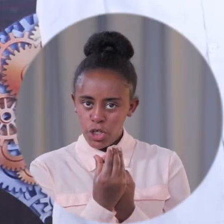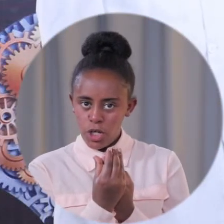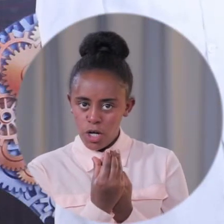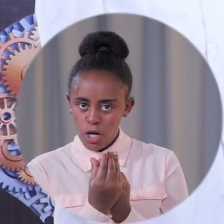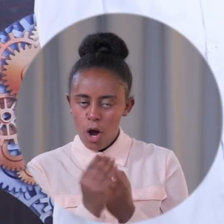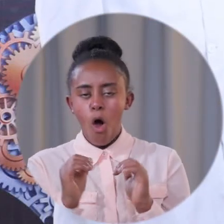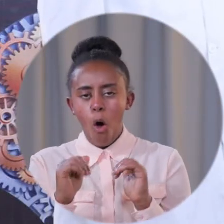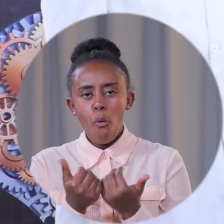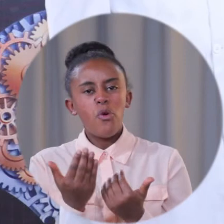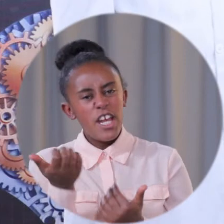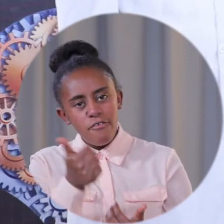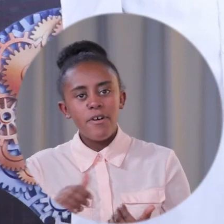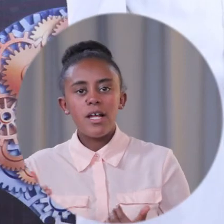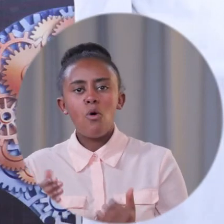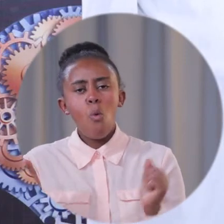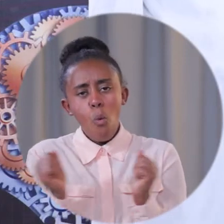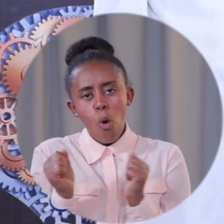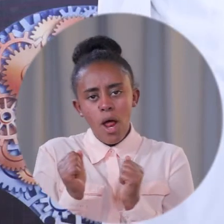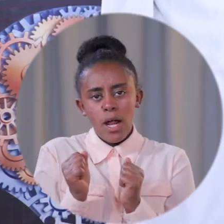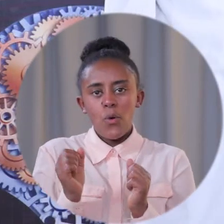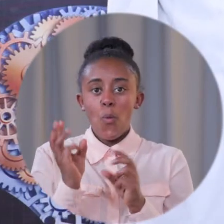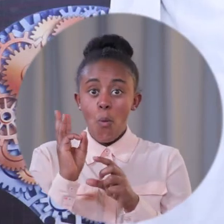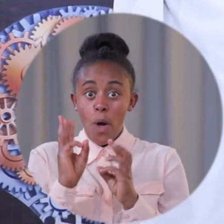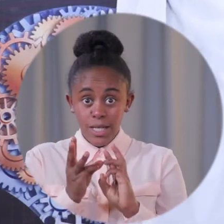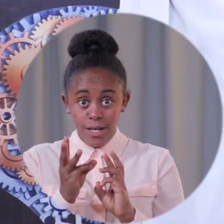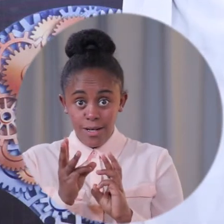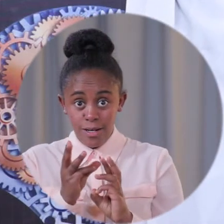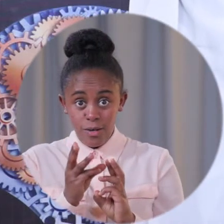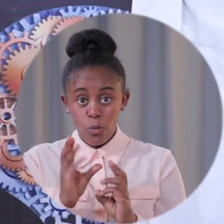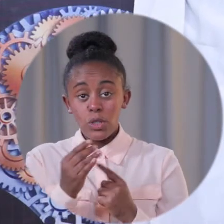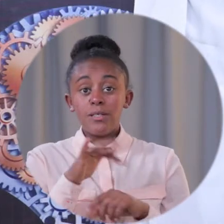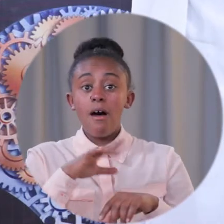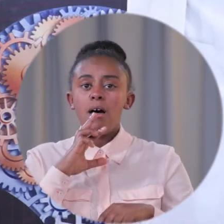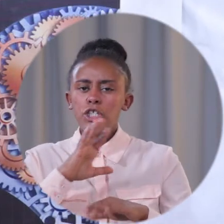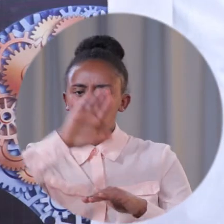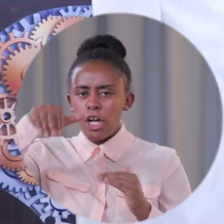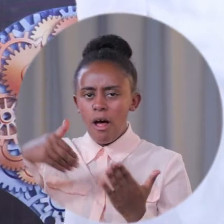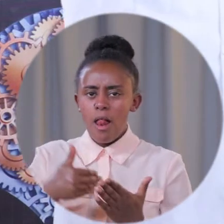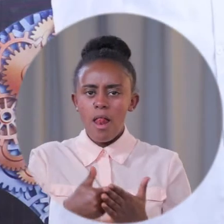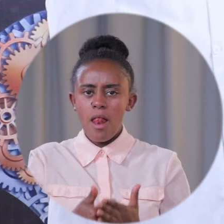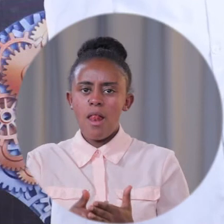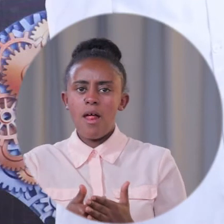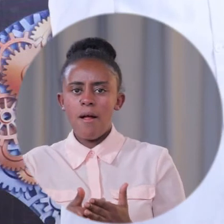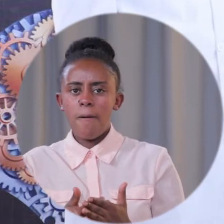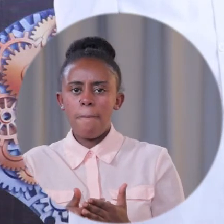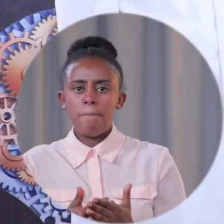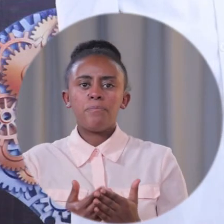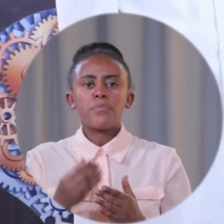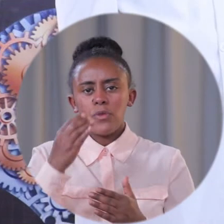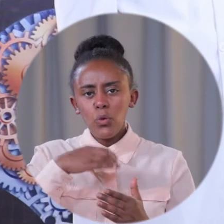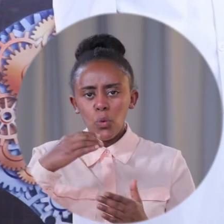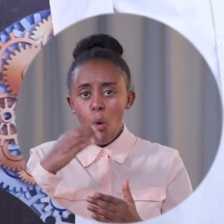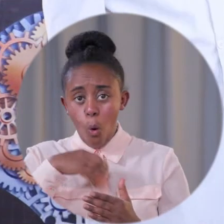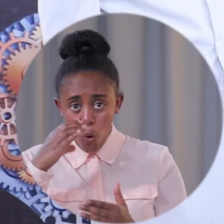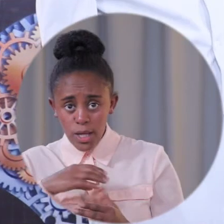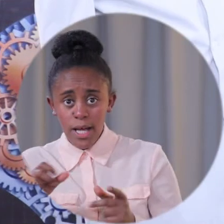However, cooler weather conditions are generally healthier than hotter